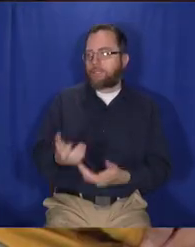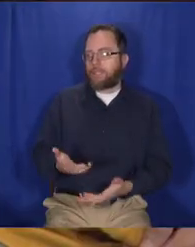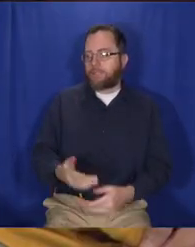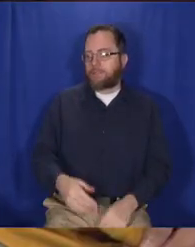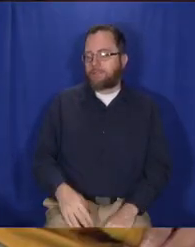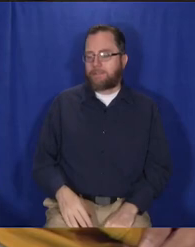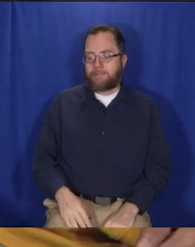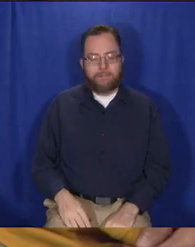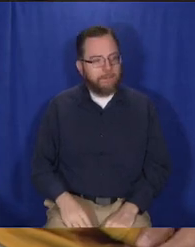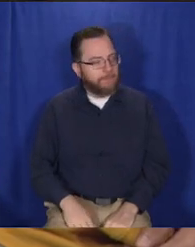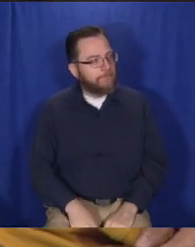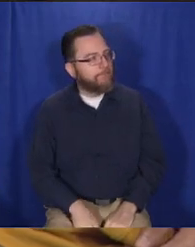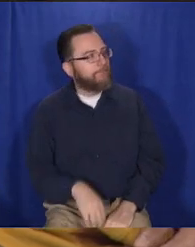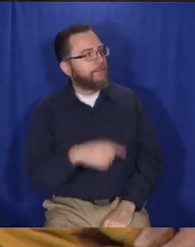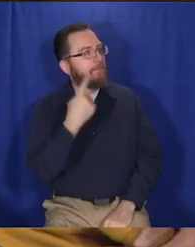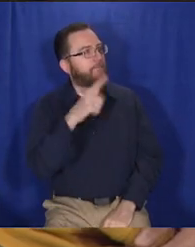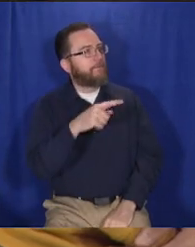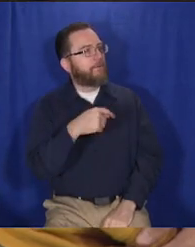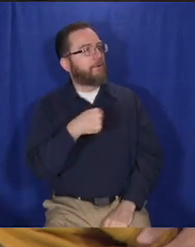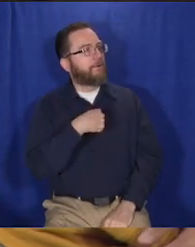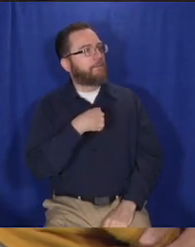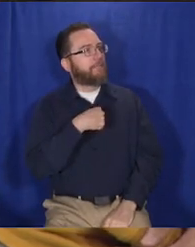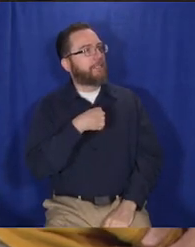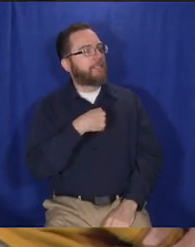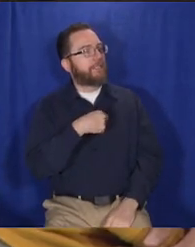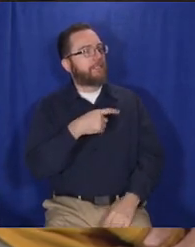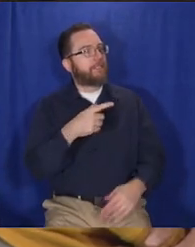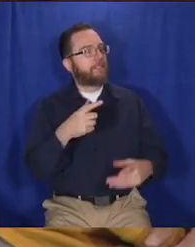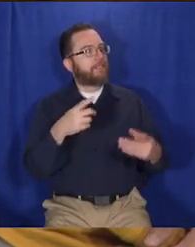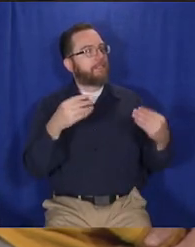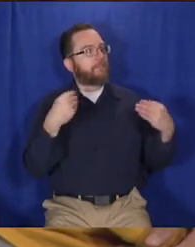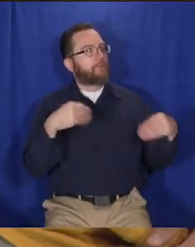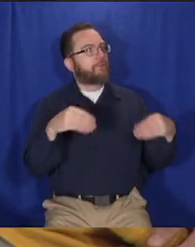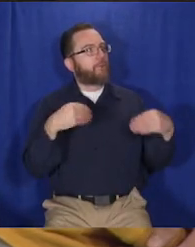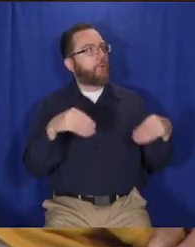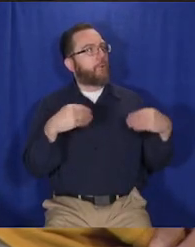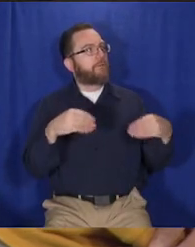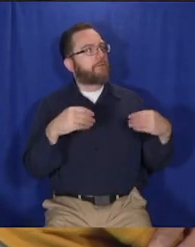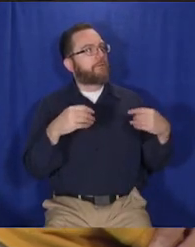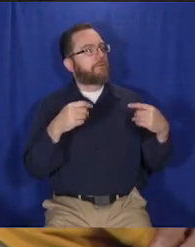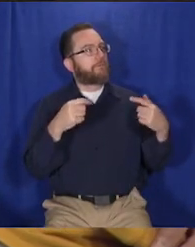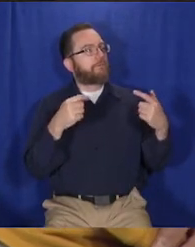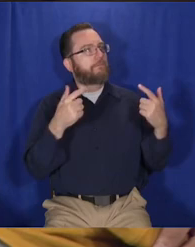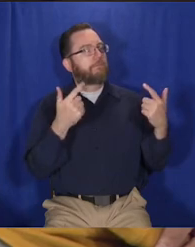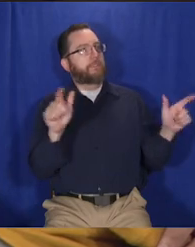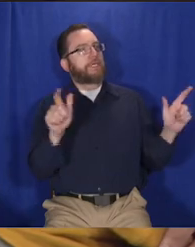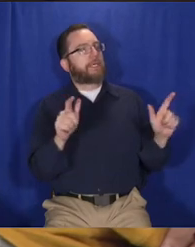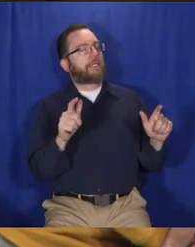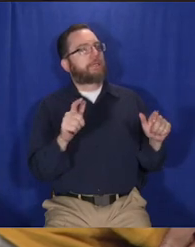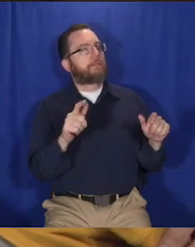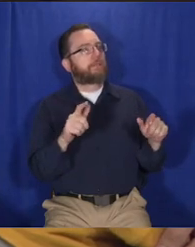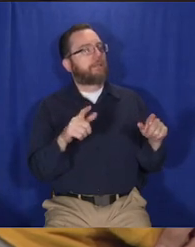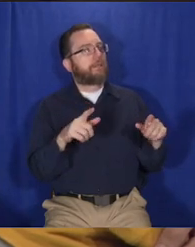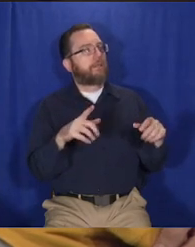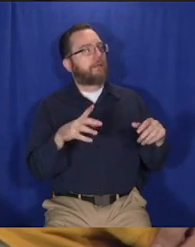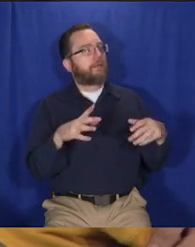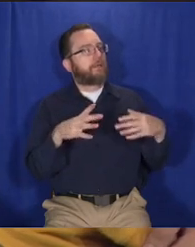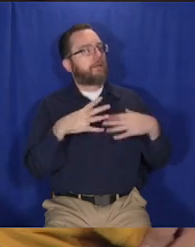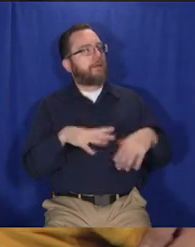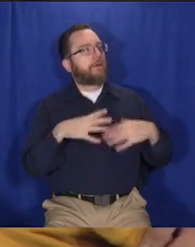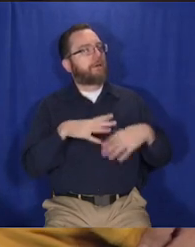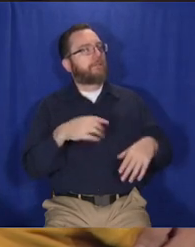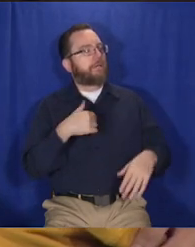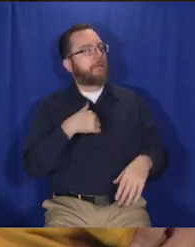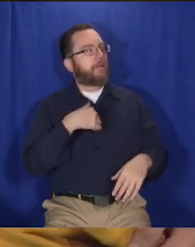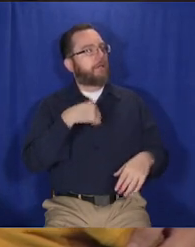The stores, they're big, and the clothes and stuff, and the airplane, I really like